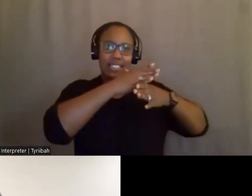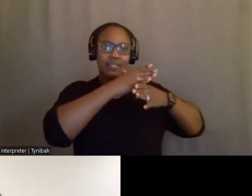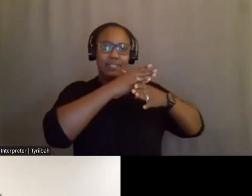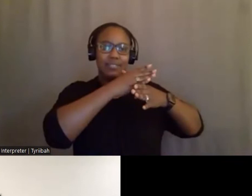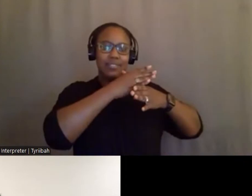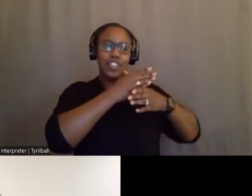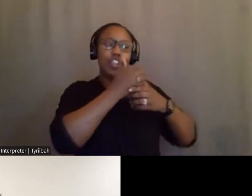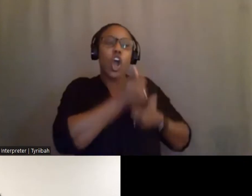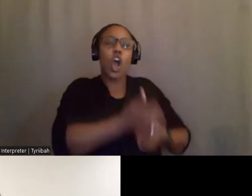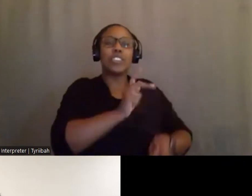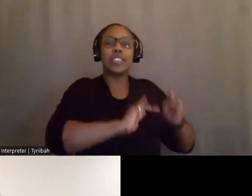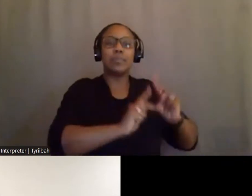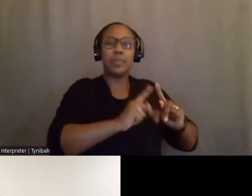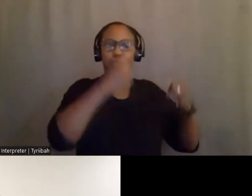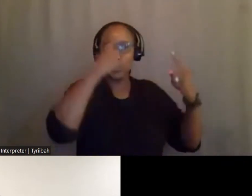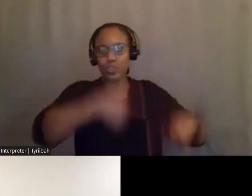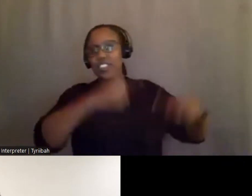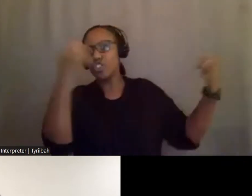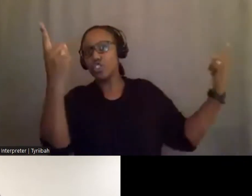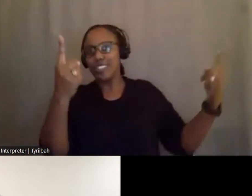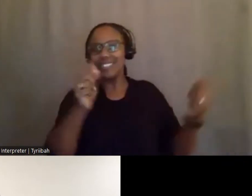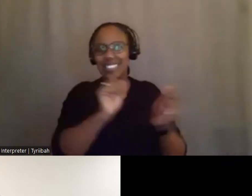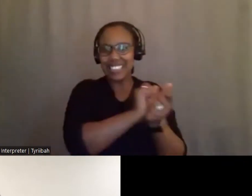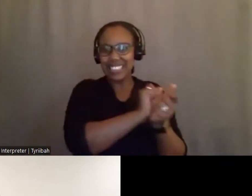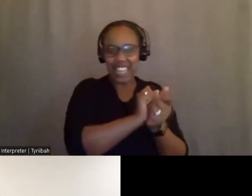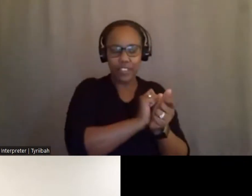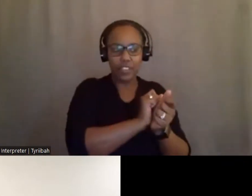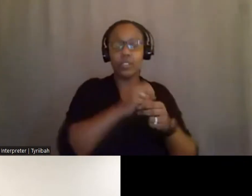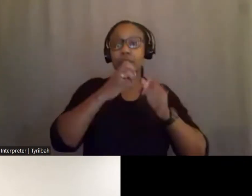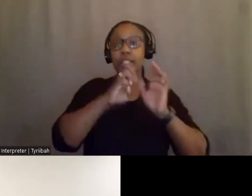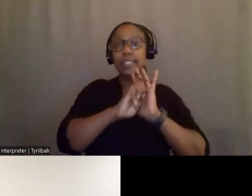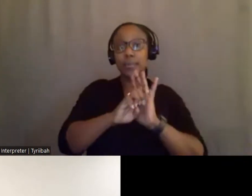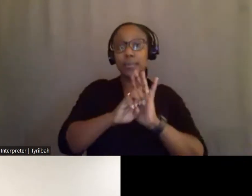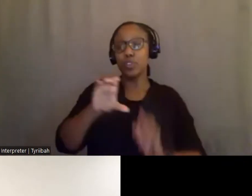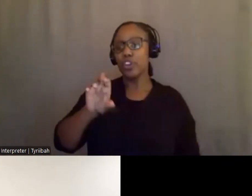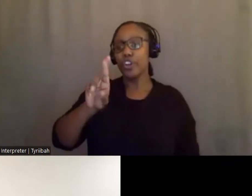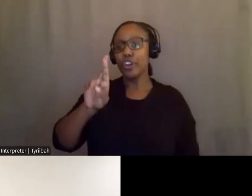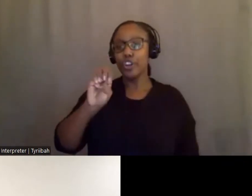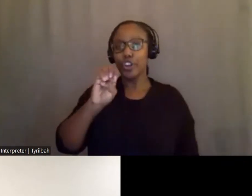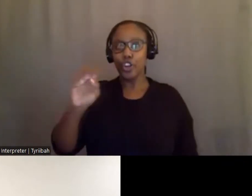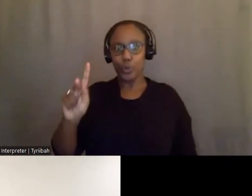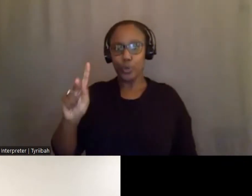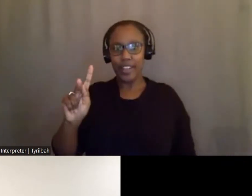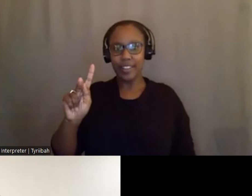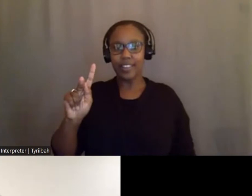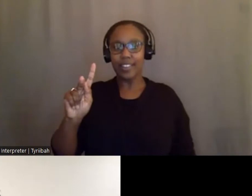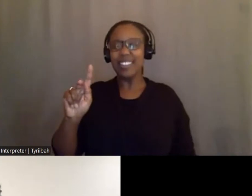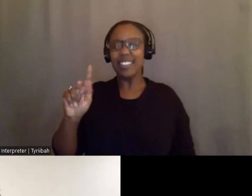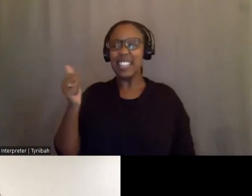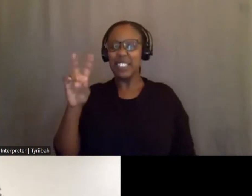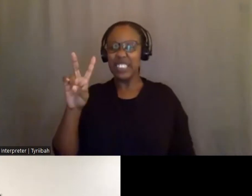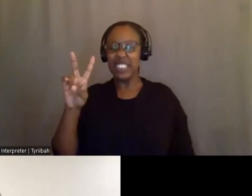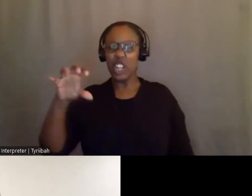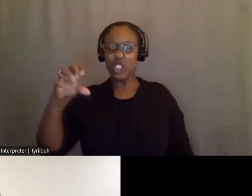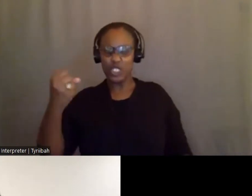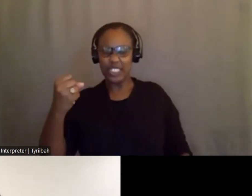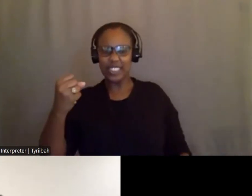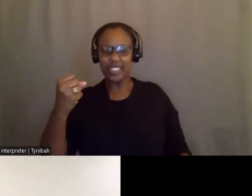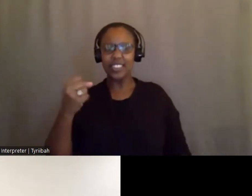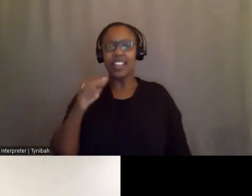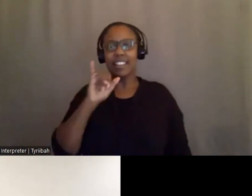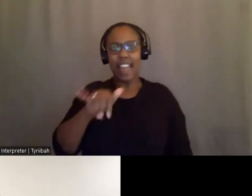actually splits in two in the late 1700s over slavery and other issues, because slavery is